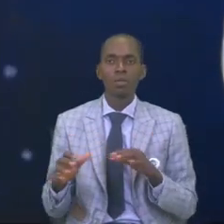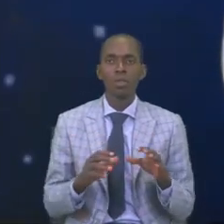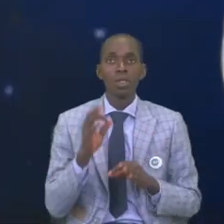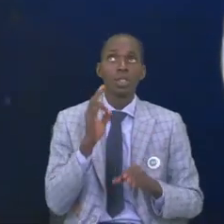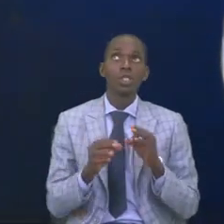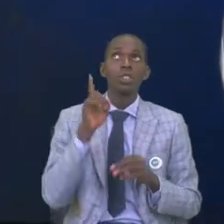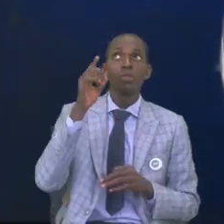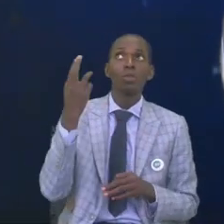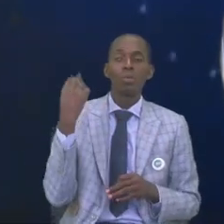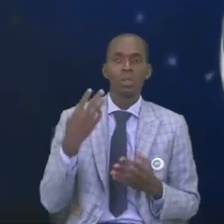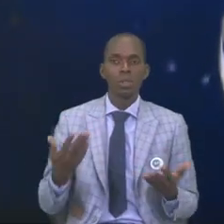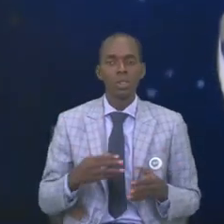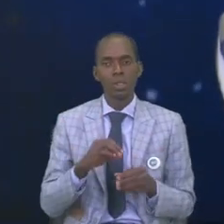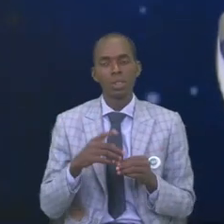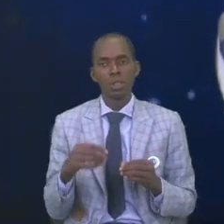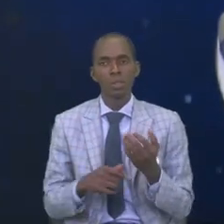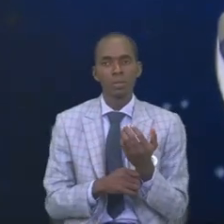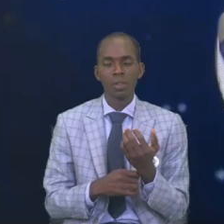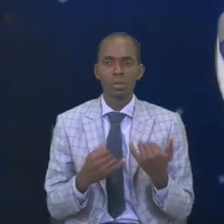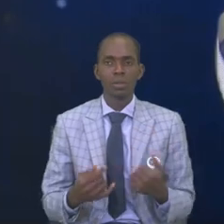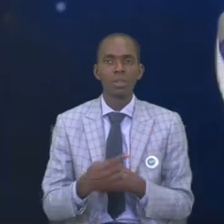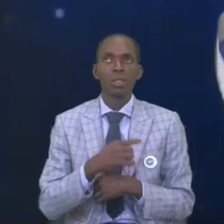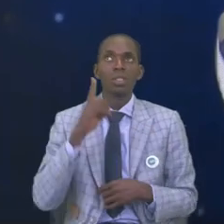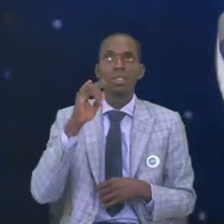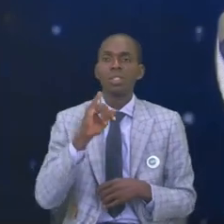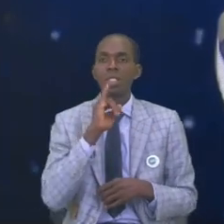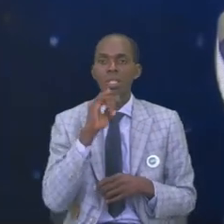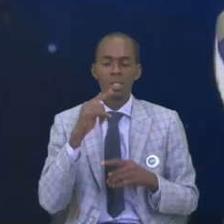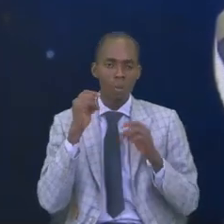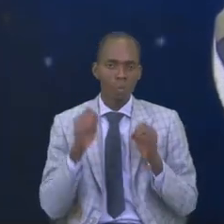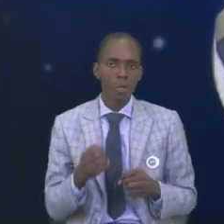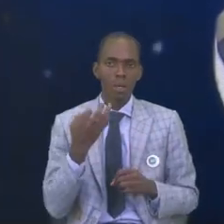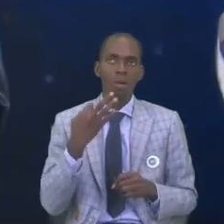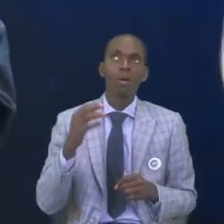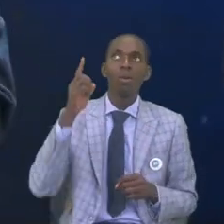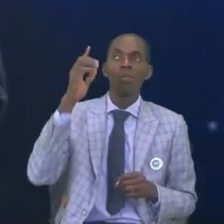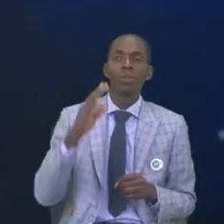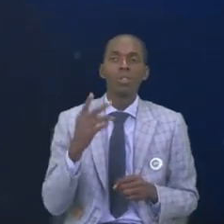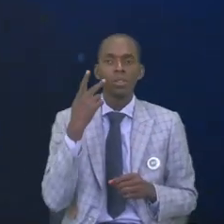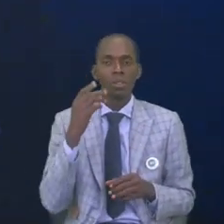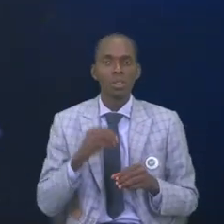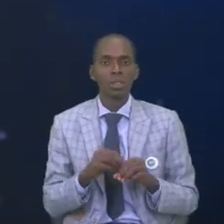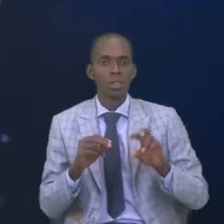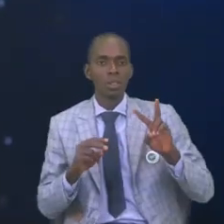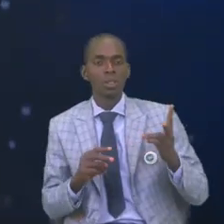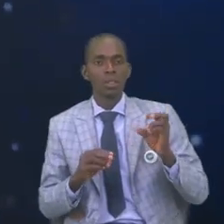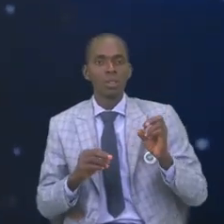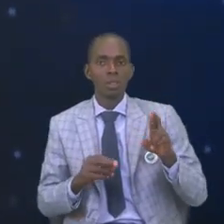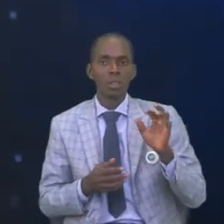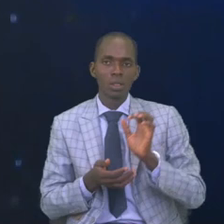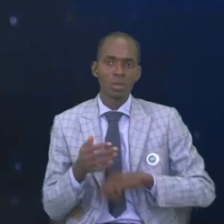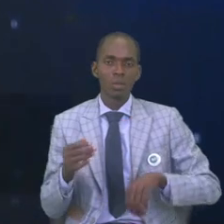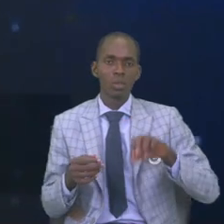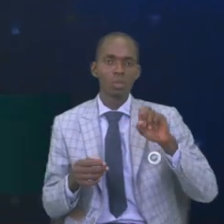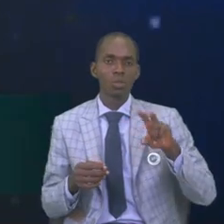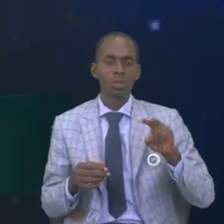here in the flesh today. He is the power of God. And we look at 2 Corinthians chapter 12, reading